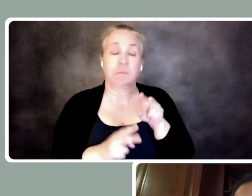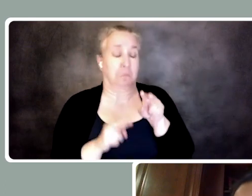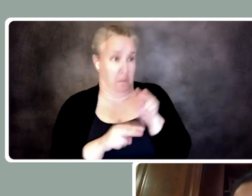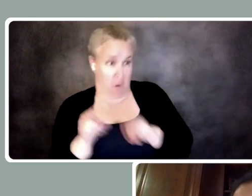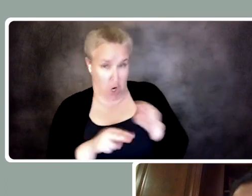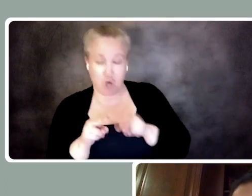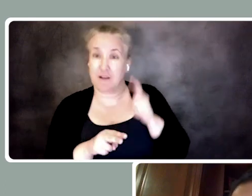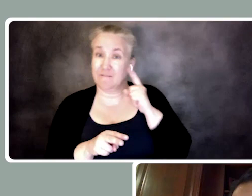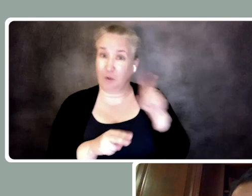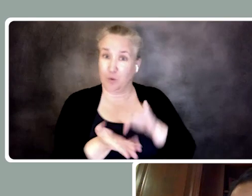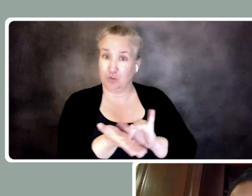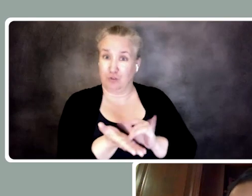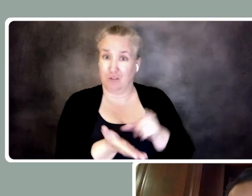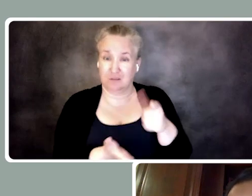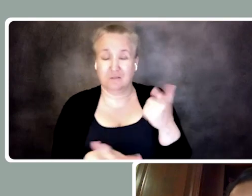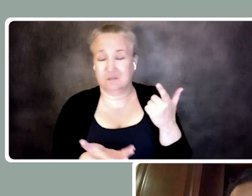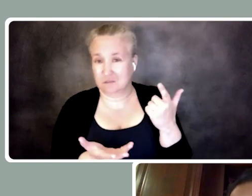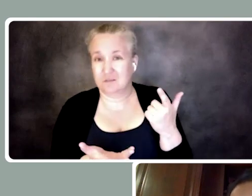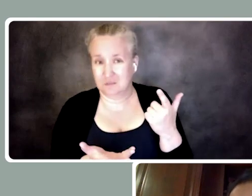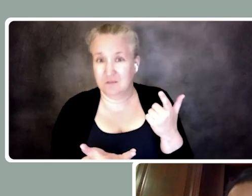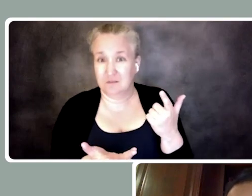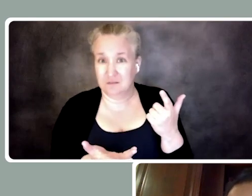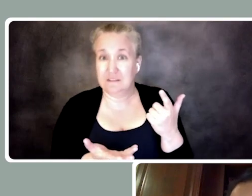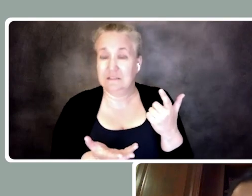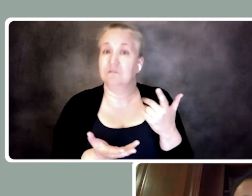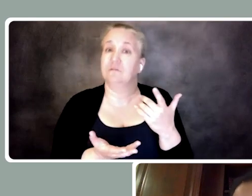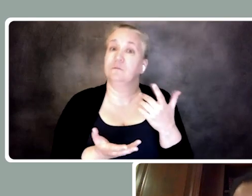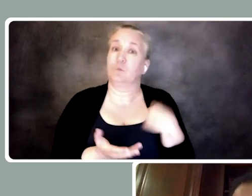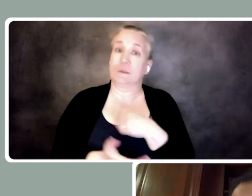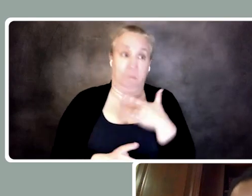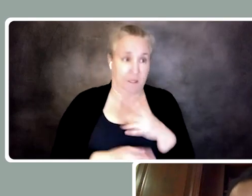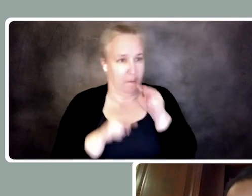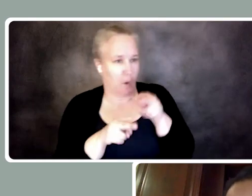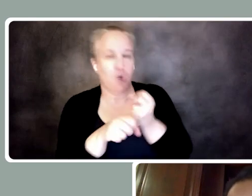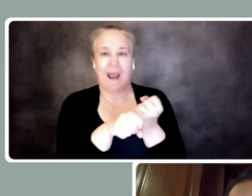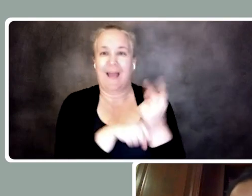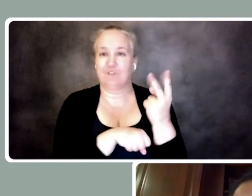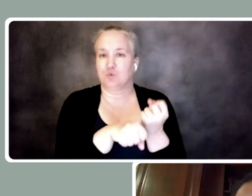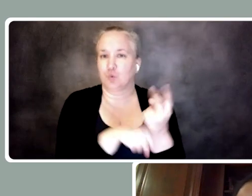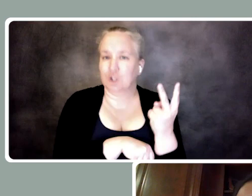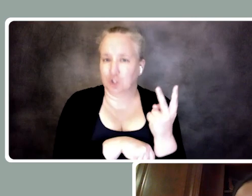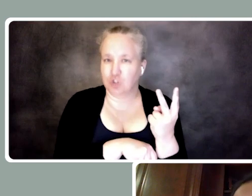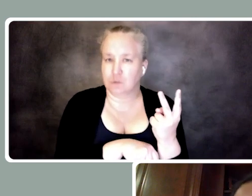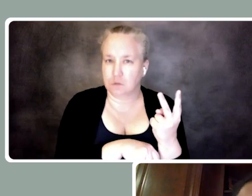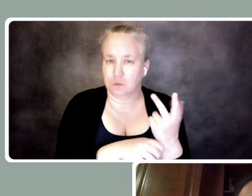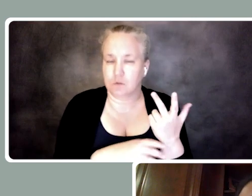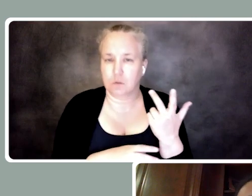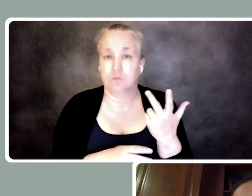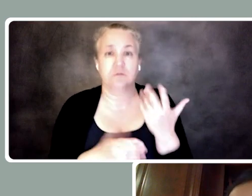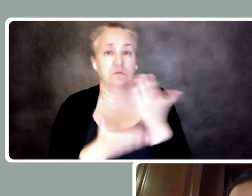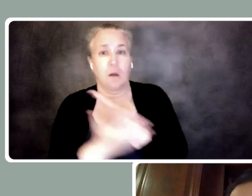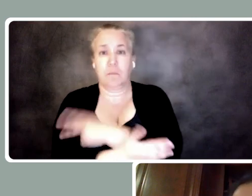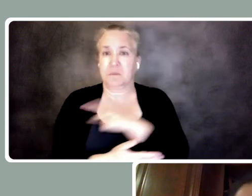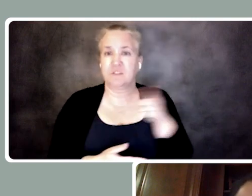on these drugs, the standard of care is to monitor it every 2 years. So you want to monitor it. I've had patients who have